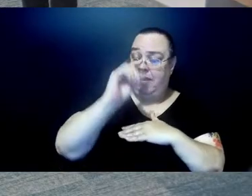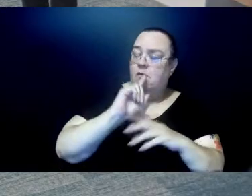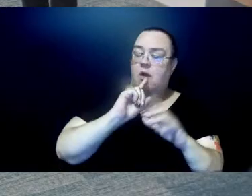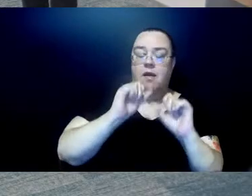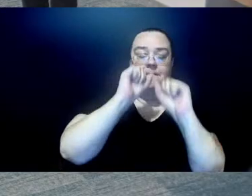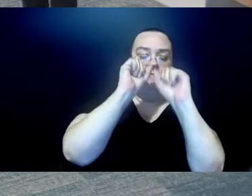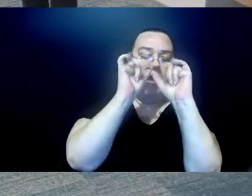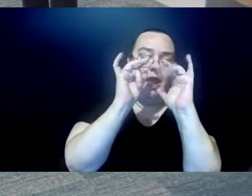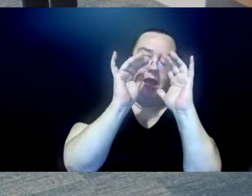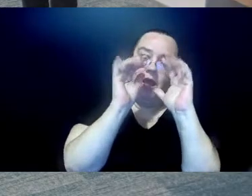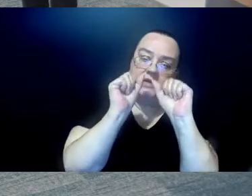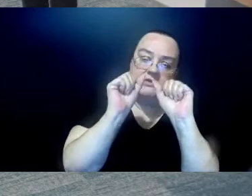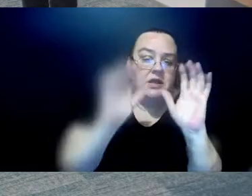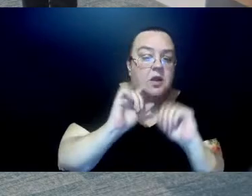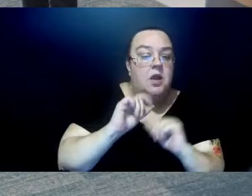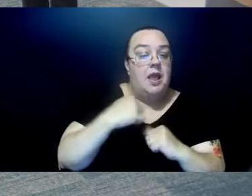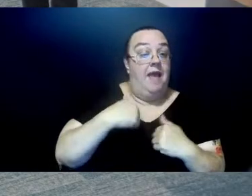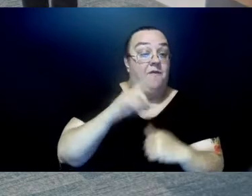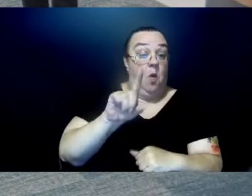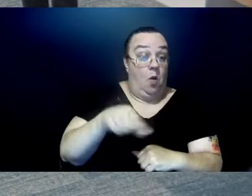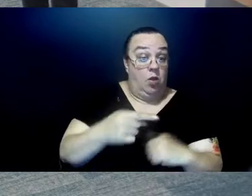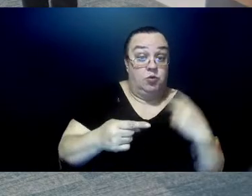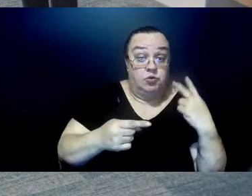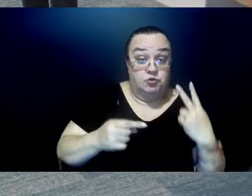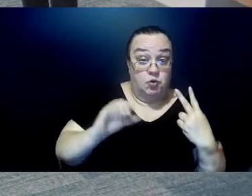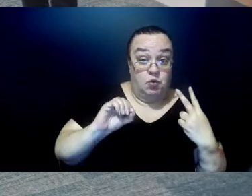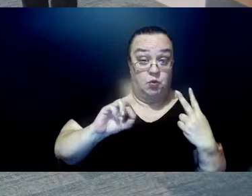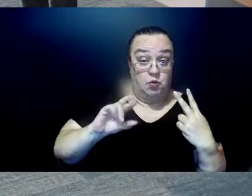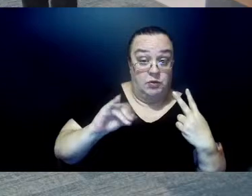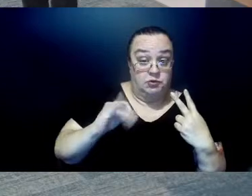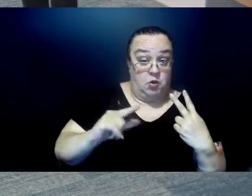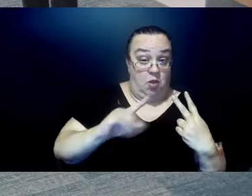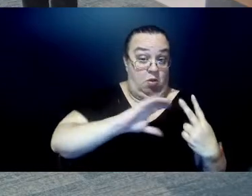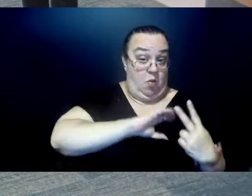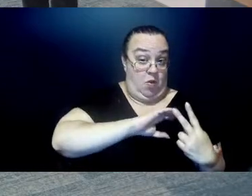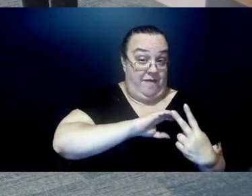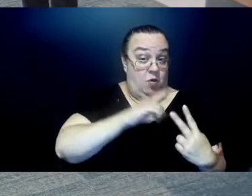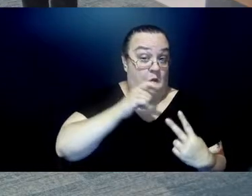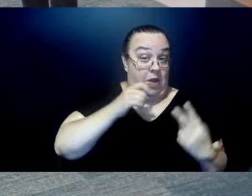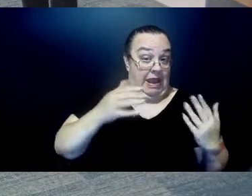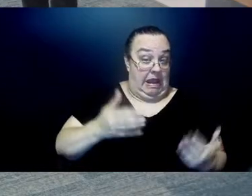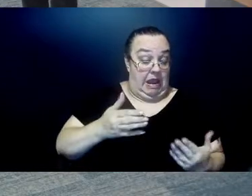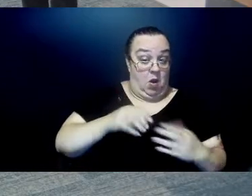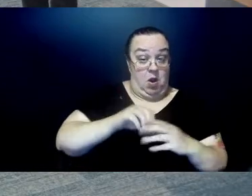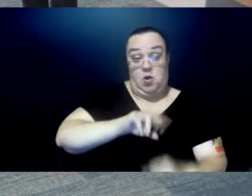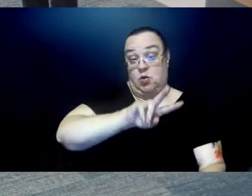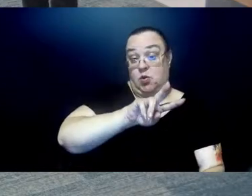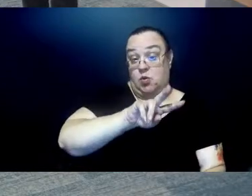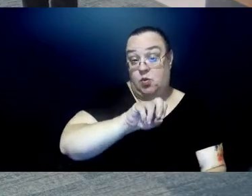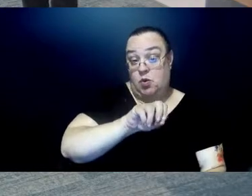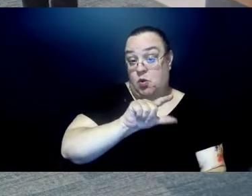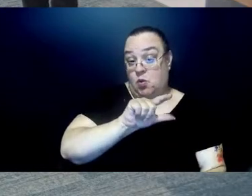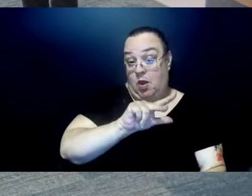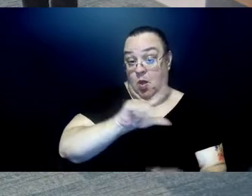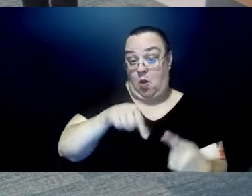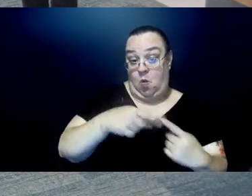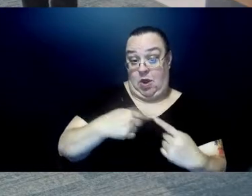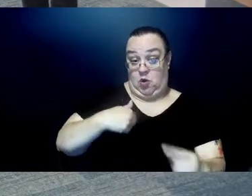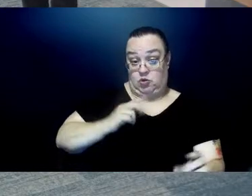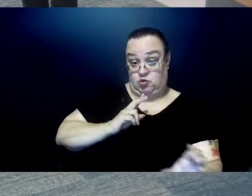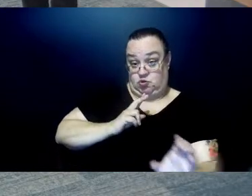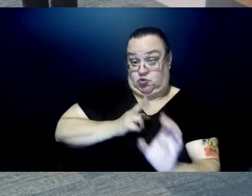are only 2 original officers that were here in 2023 when I started, and